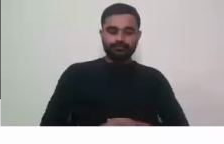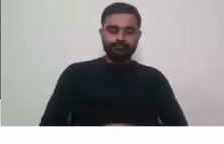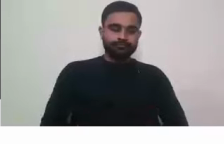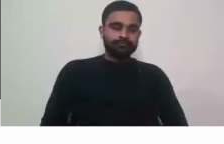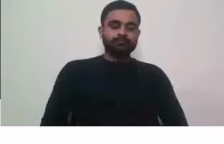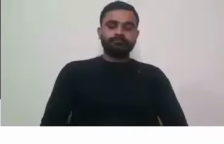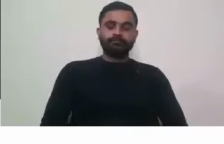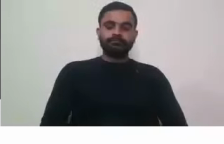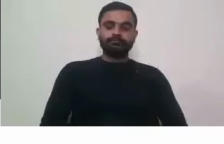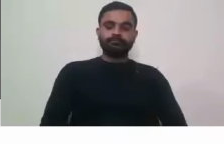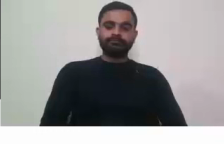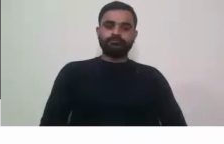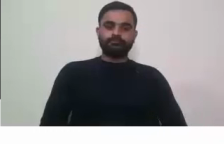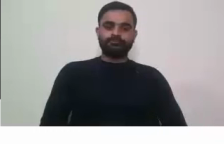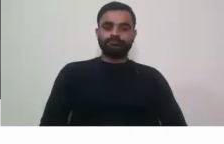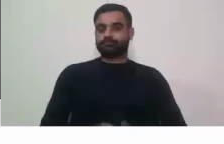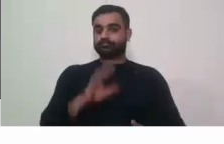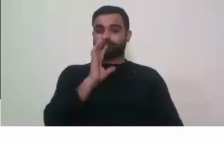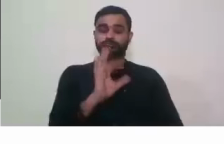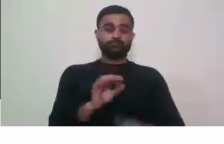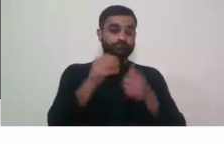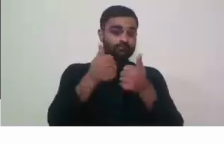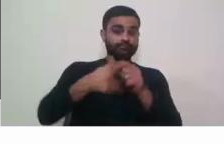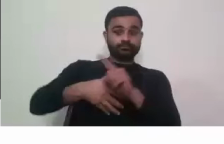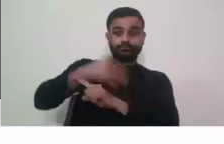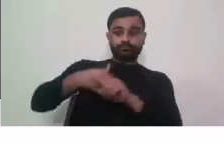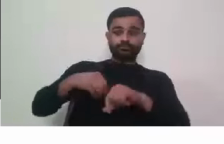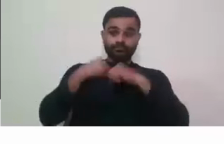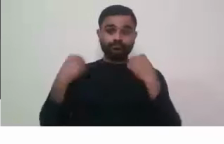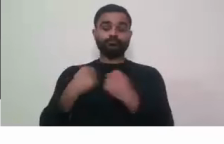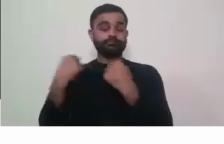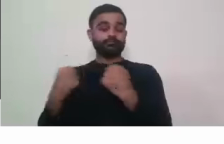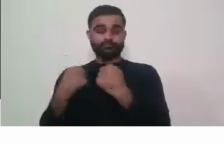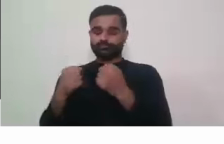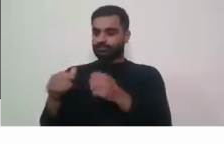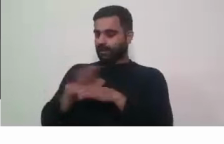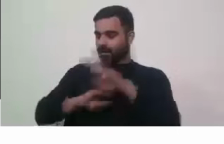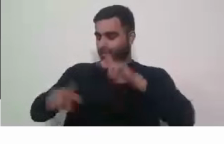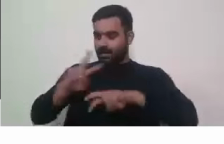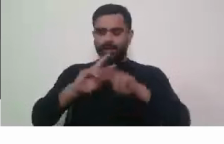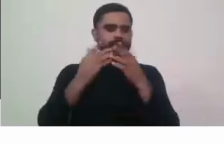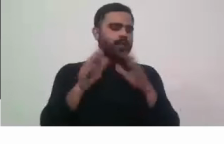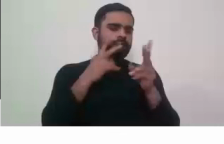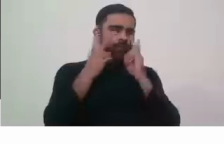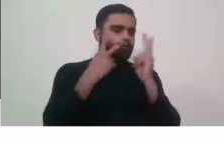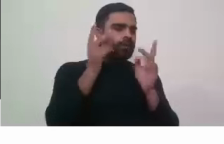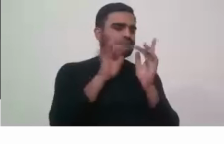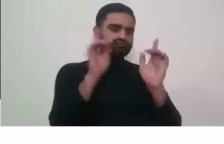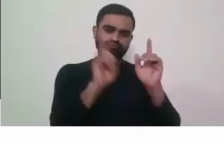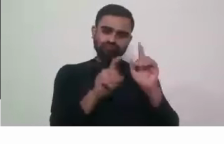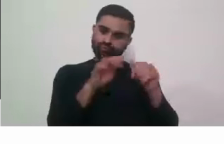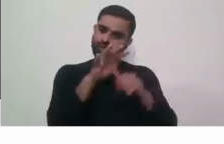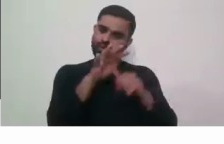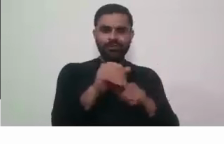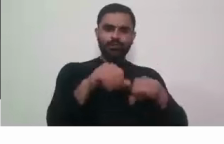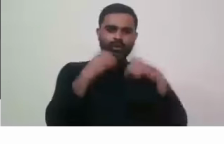So, like, I mean, we are actually building a good bank of activities, and if we visit the Padlet anytime, we all can have access to these